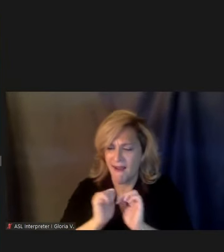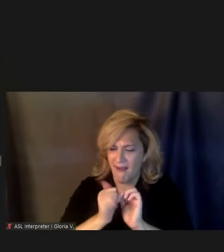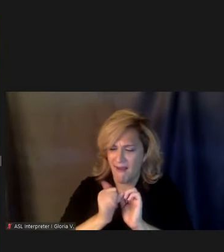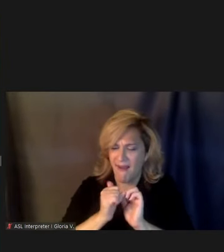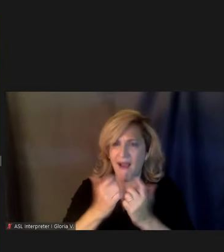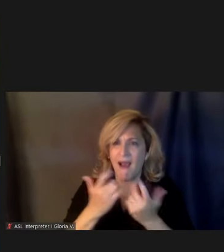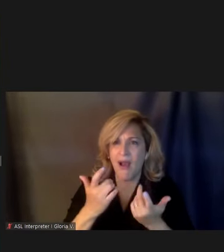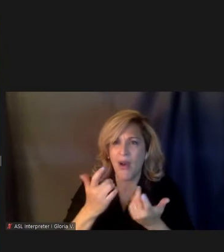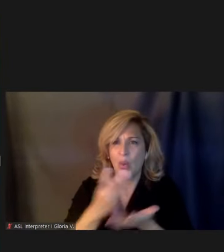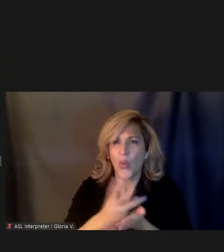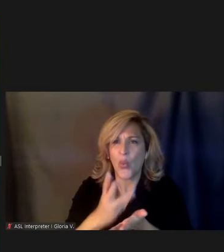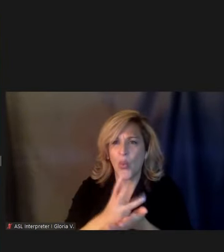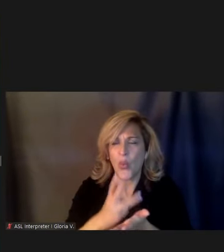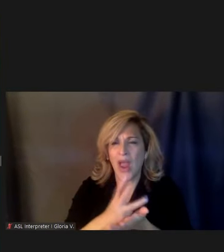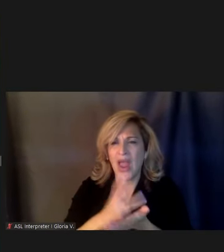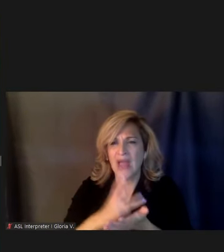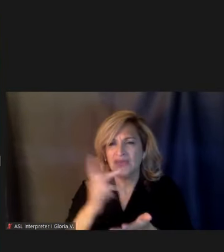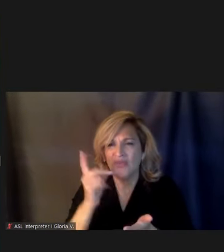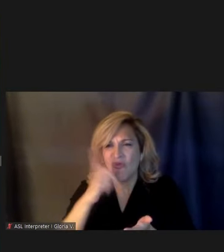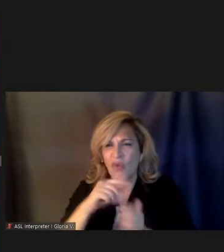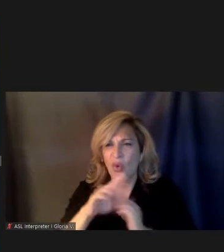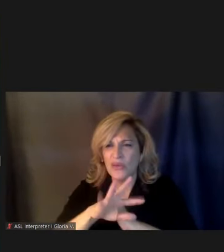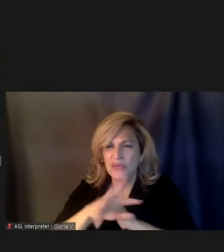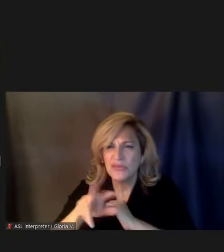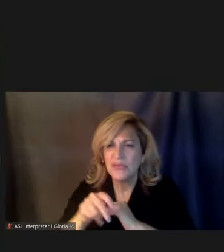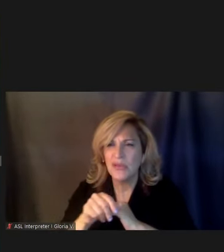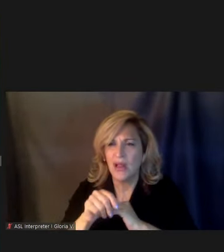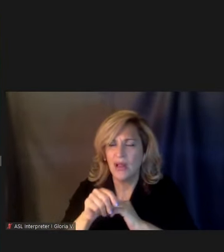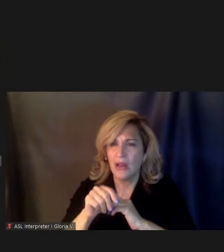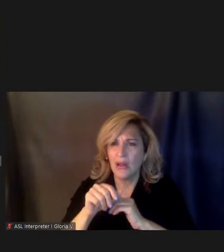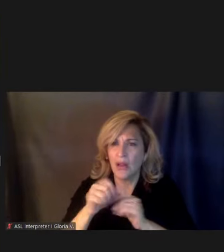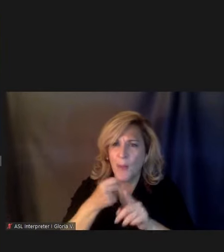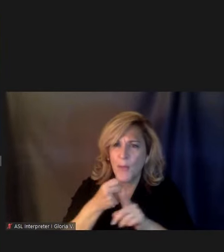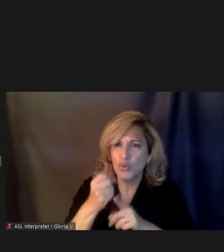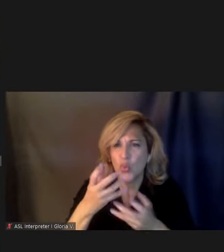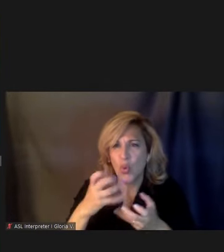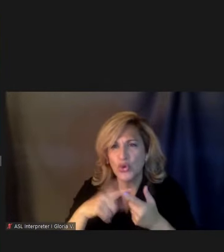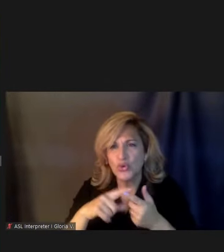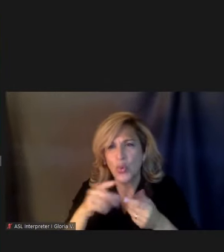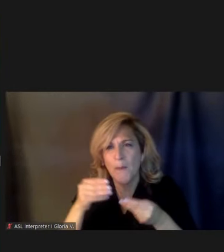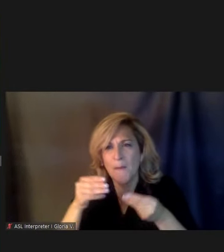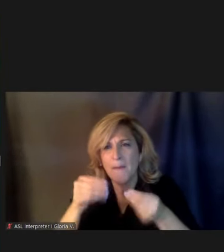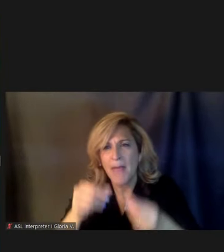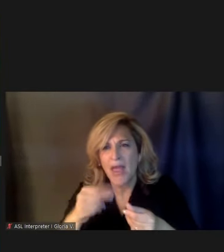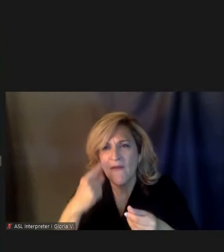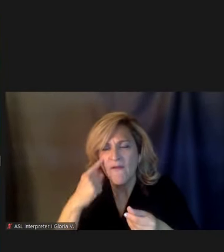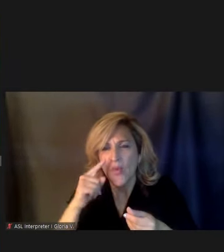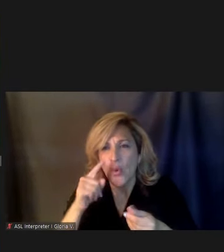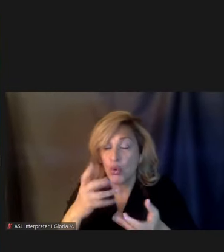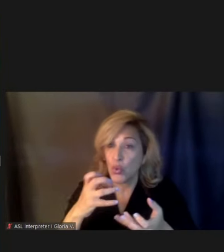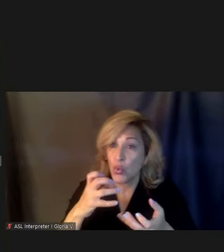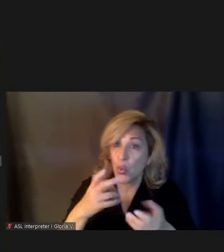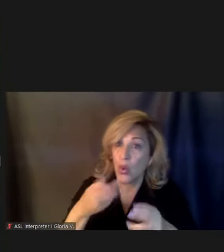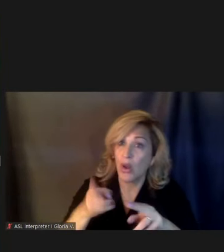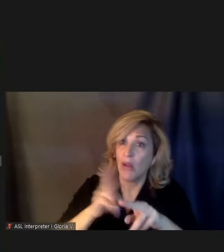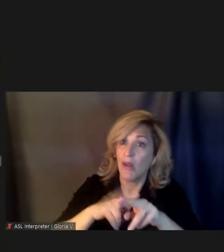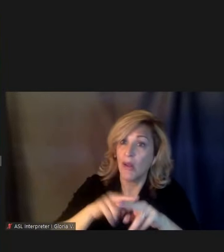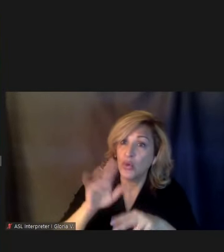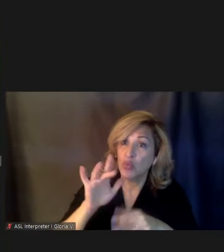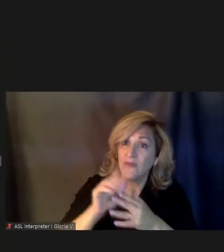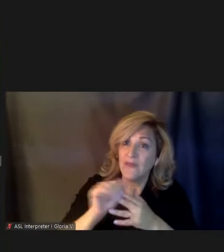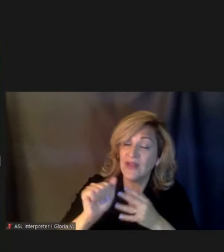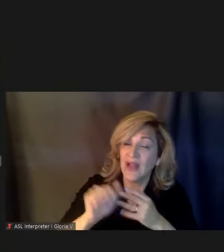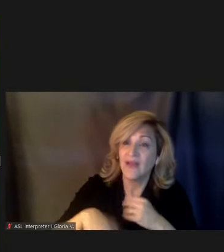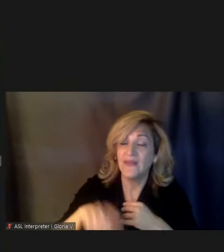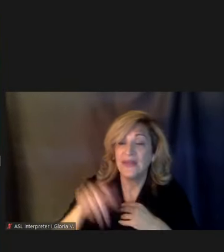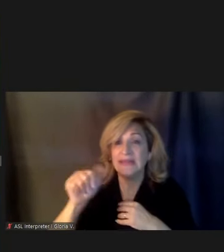more waste, fraud, and abuse would you like to pay for? Would you like a $25 waste, fraud, and abuse charge, or a $10 waste,